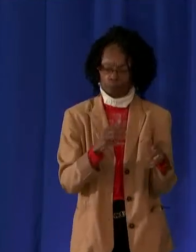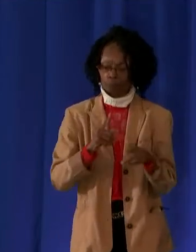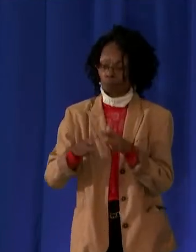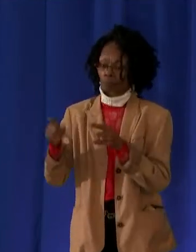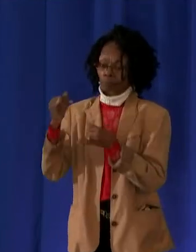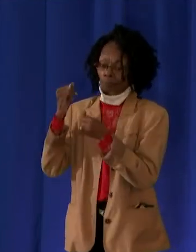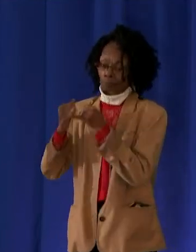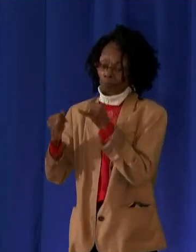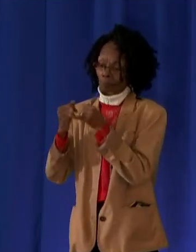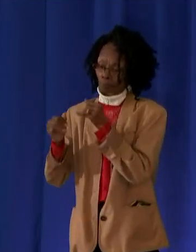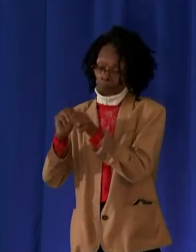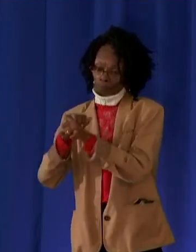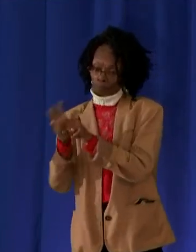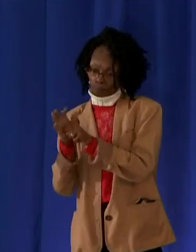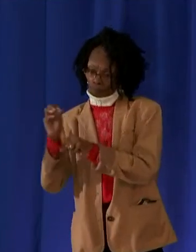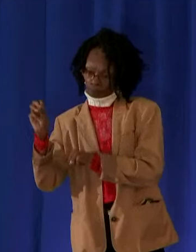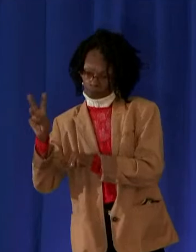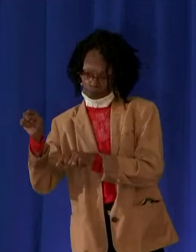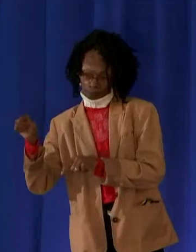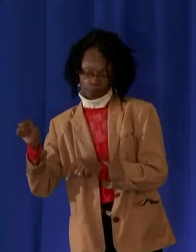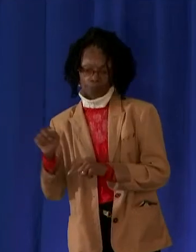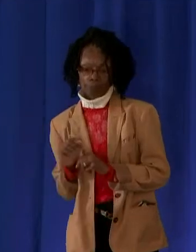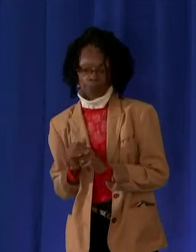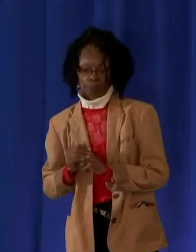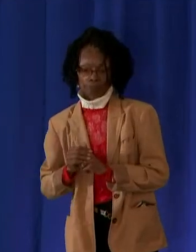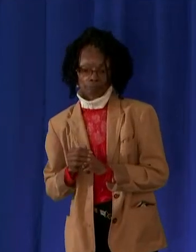COVID question. Is this going to be the last